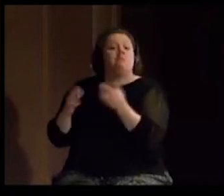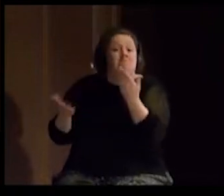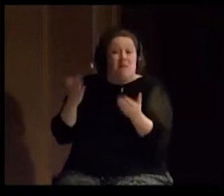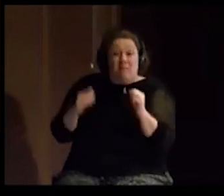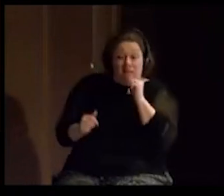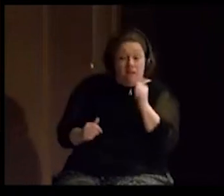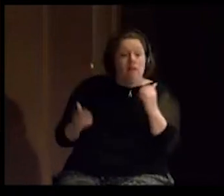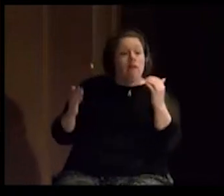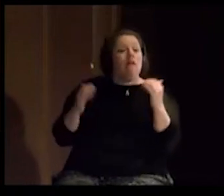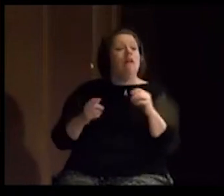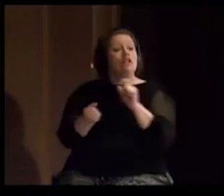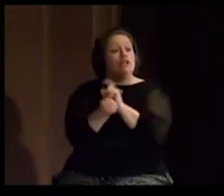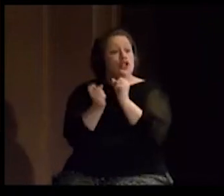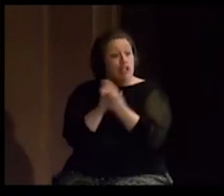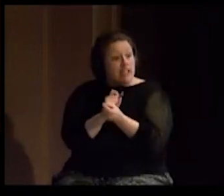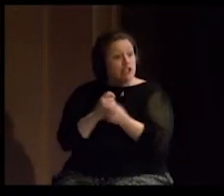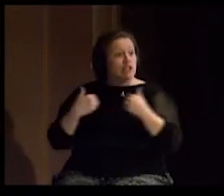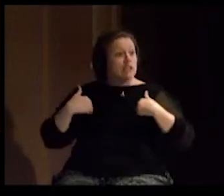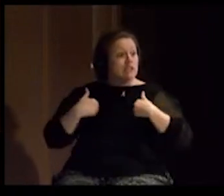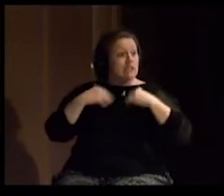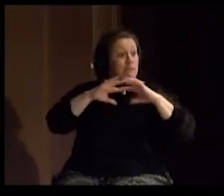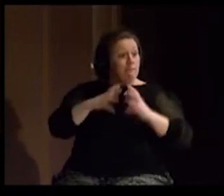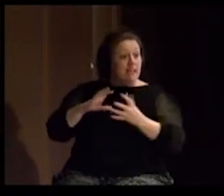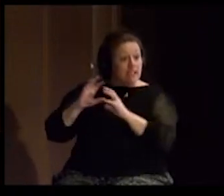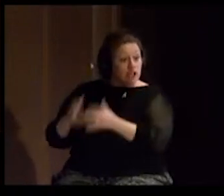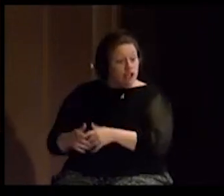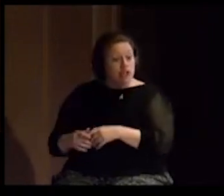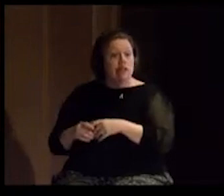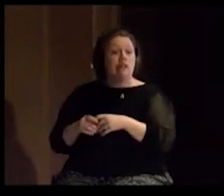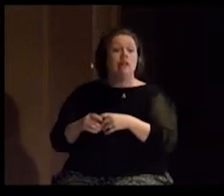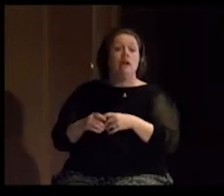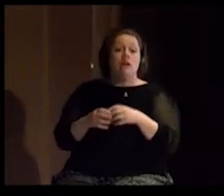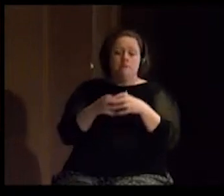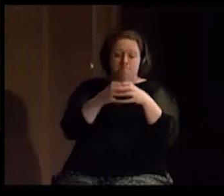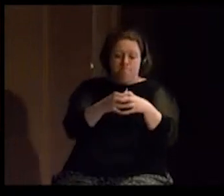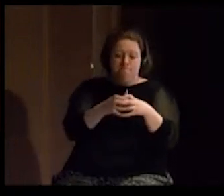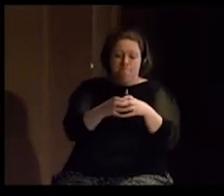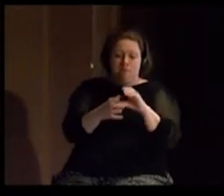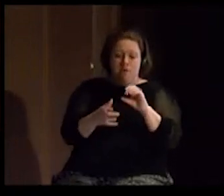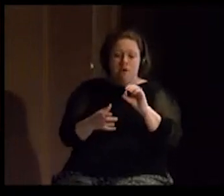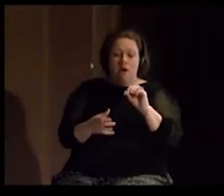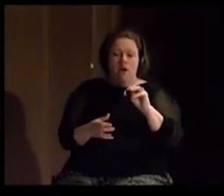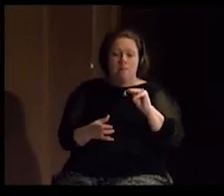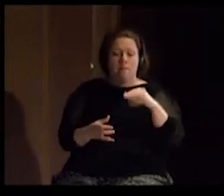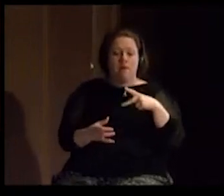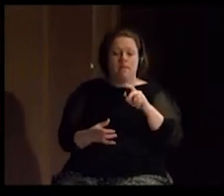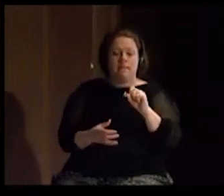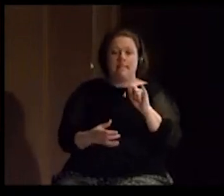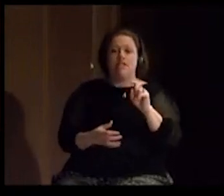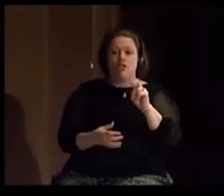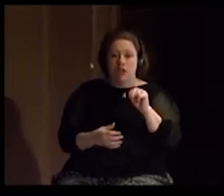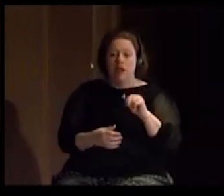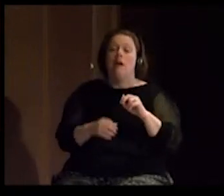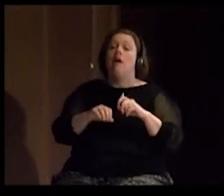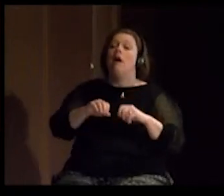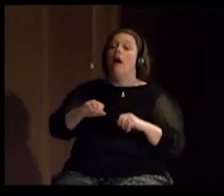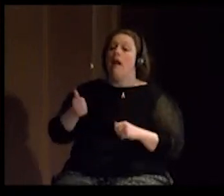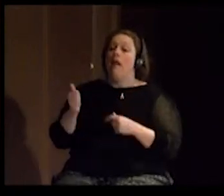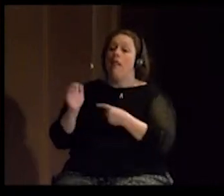species diversity and composition may have these trickle-down effect, and this comes to the fish. There's another good example in Guam. Coral